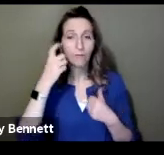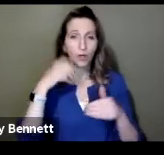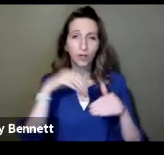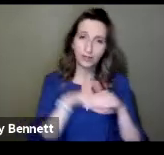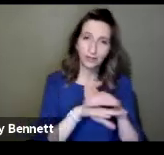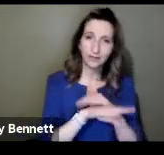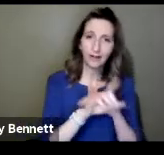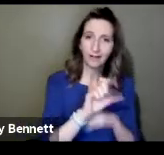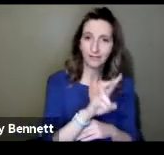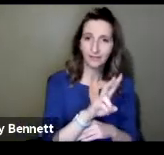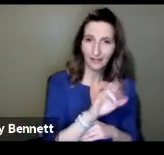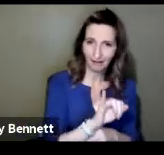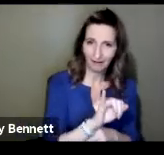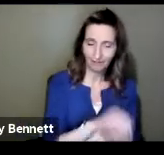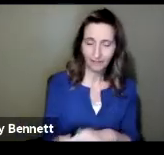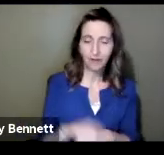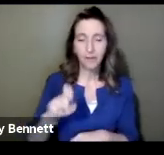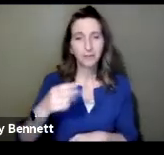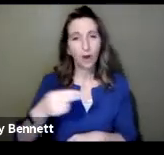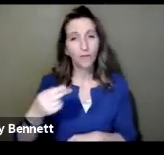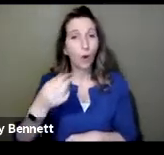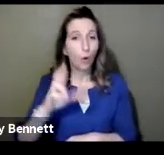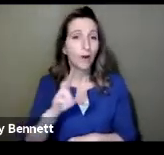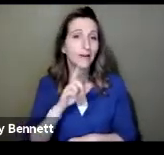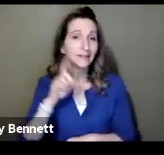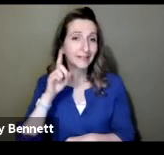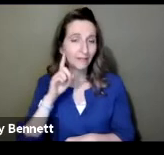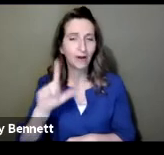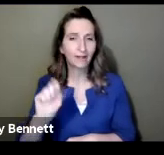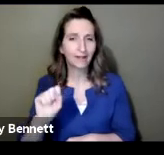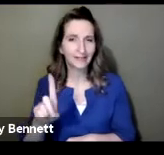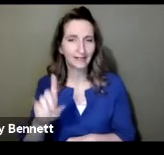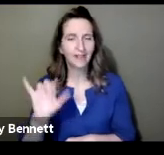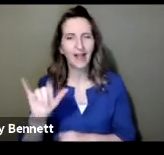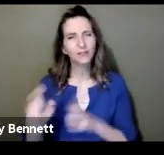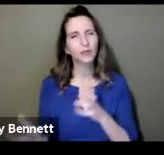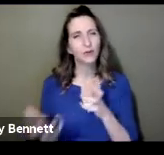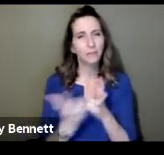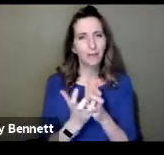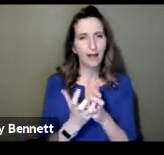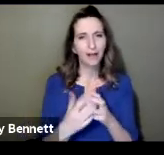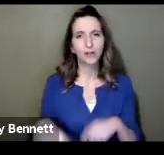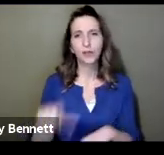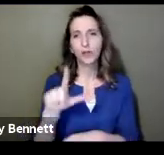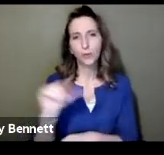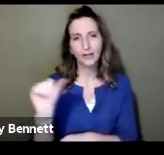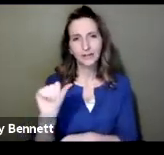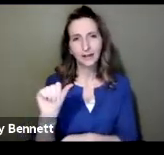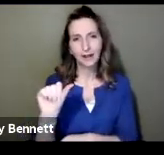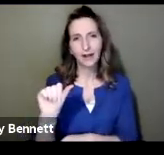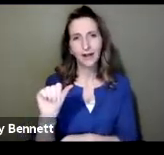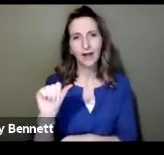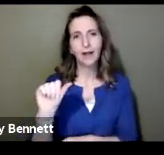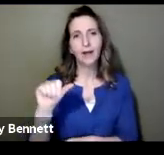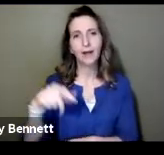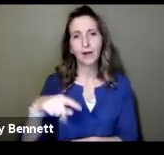or deafness for LSD in accordance with our Louisiana Pupil Appraisal Handbook. Students